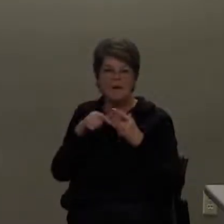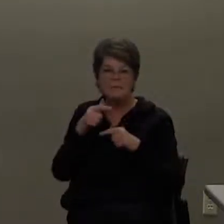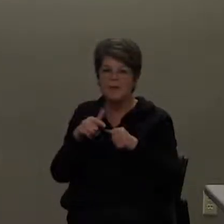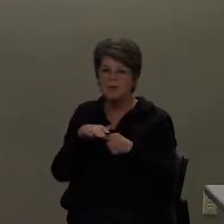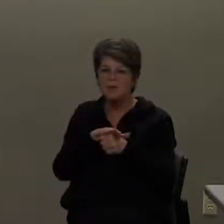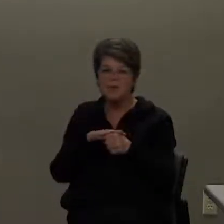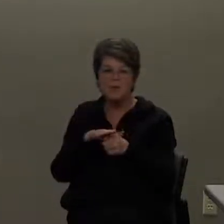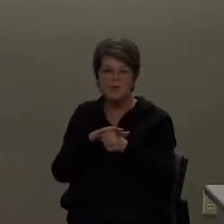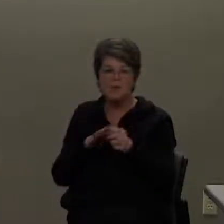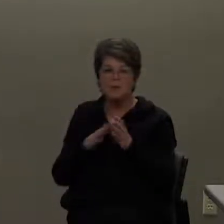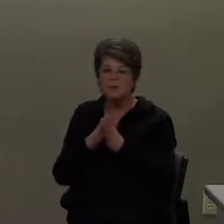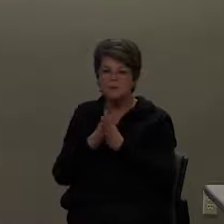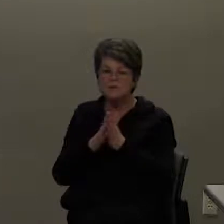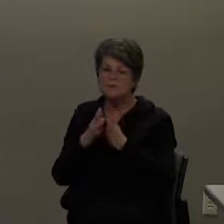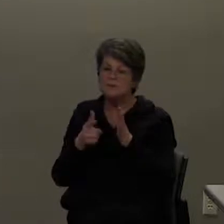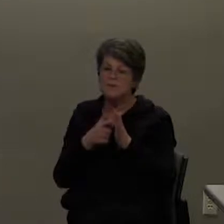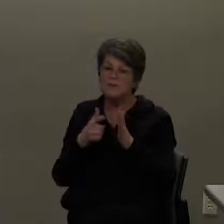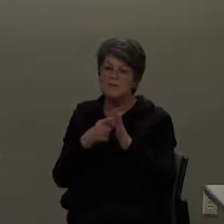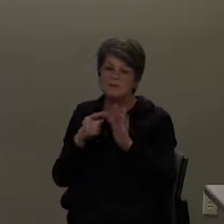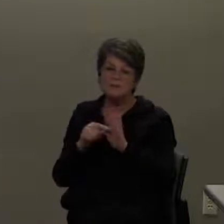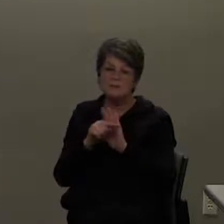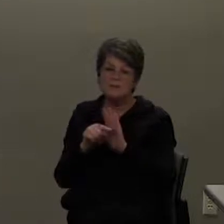local incentives, sometimes there's local disincentives.